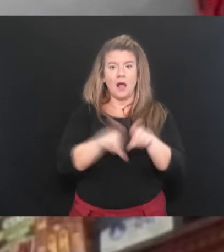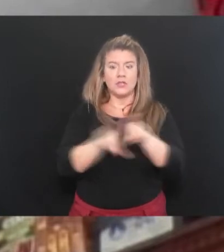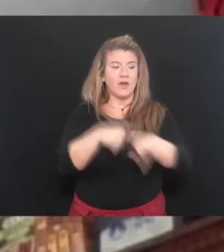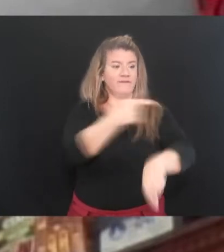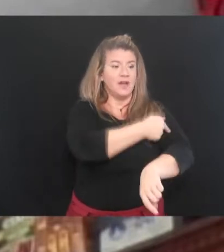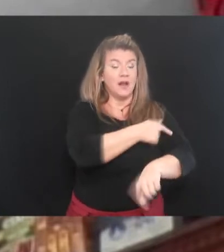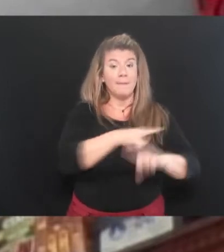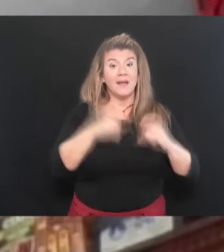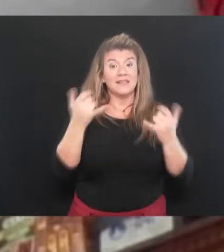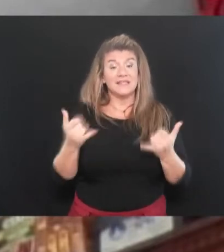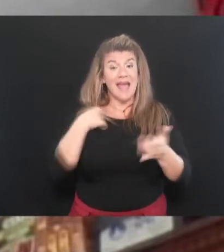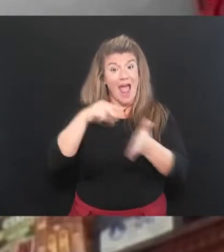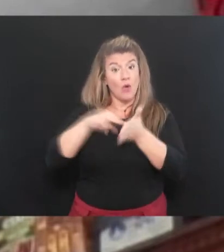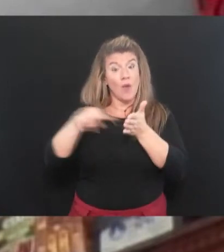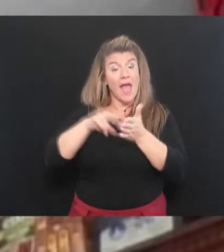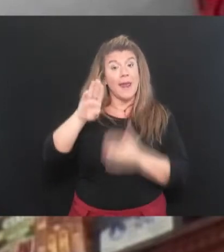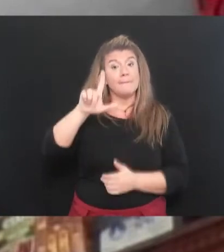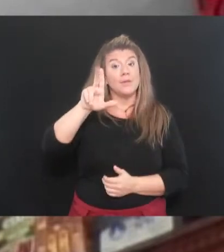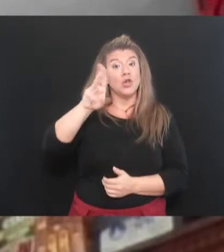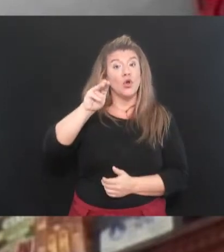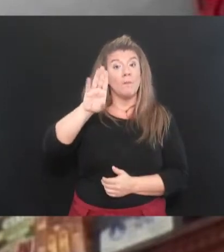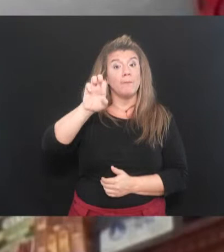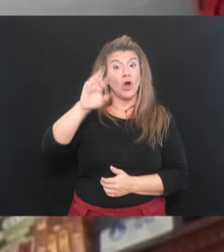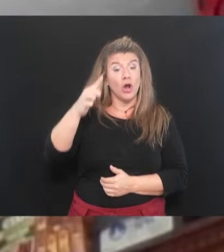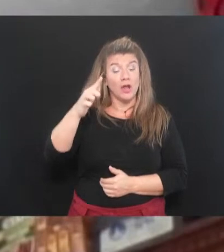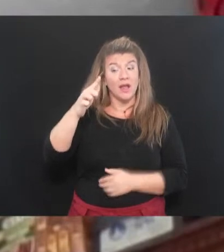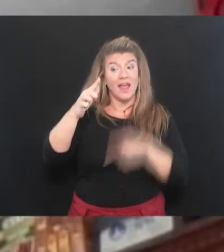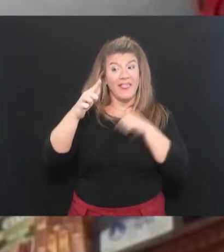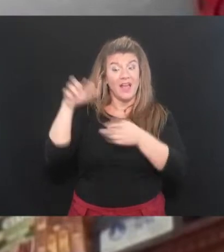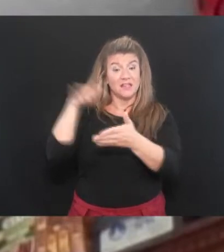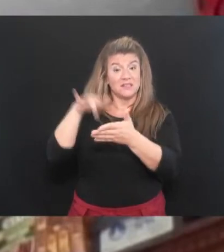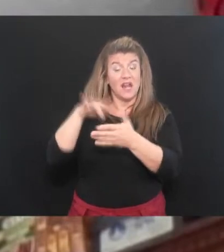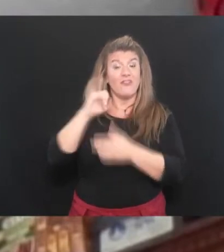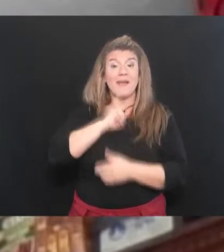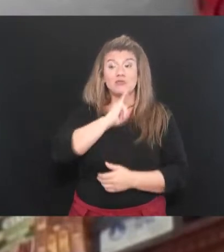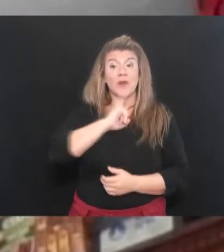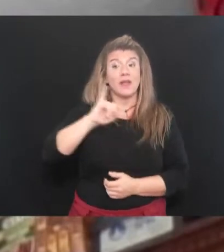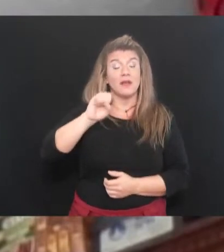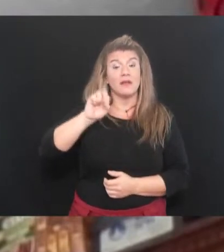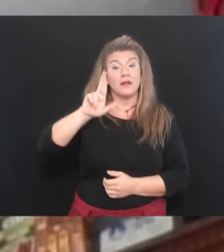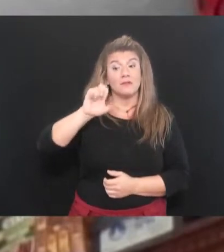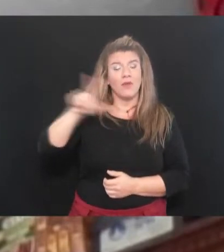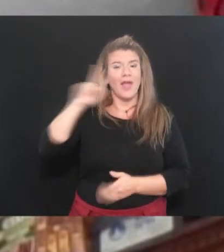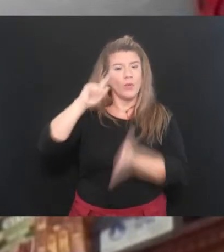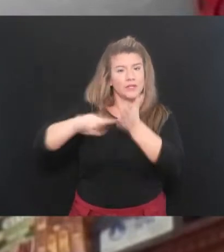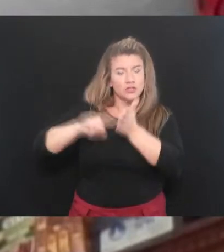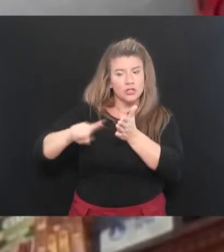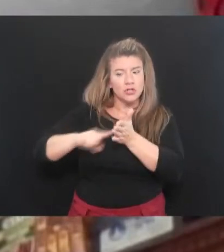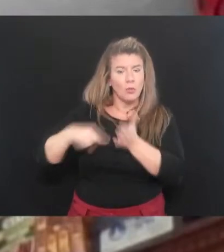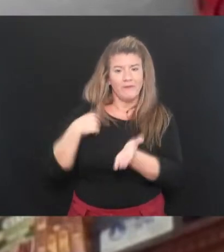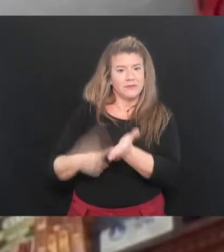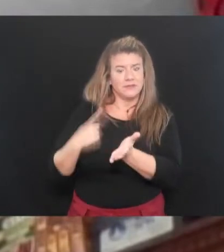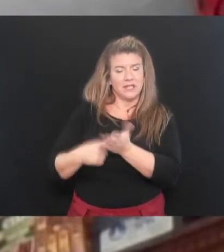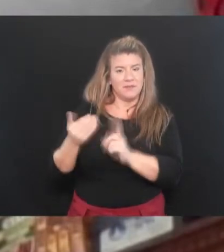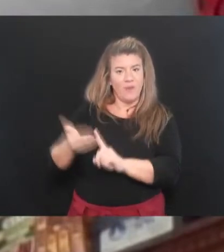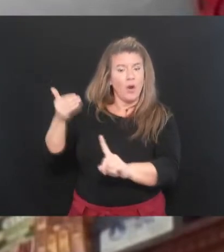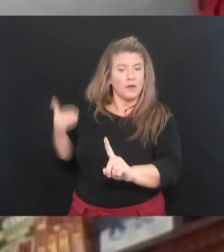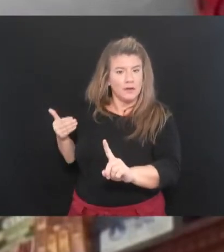in Bloomberg, in that study from Israel, or that research from Israel that we've talked about before,